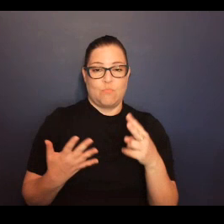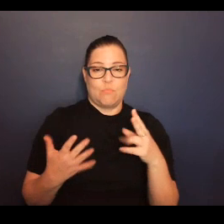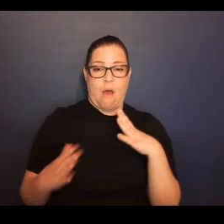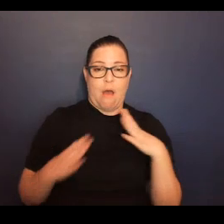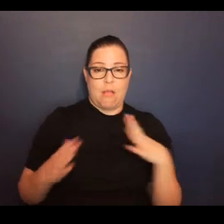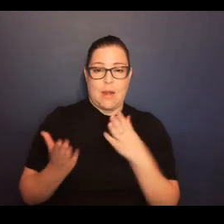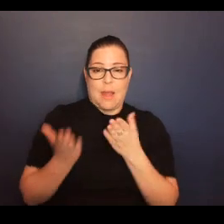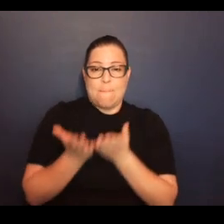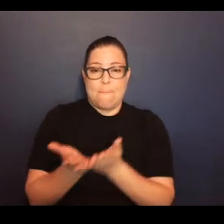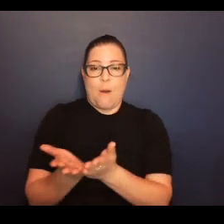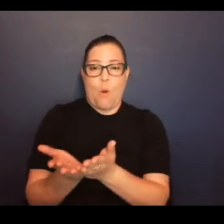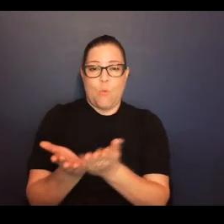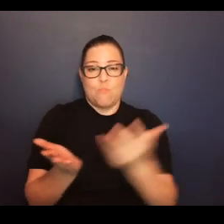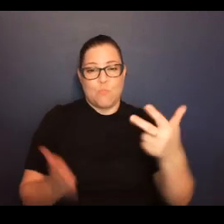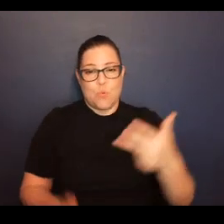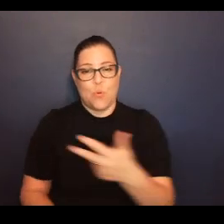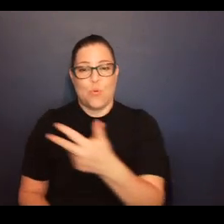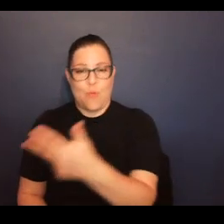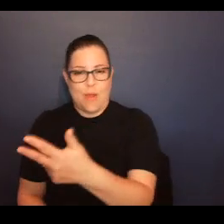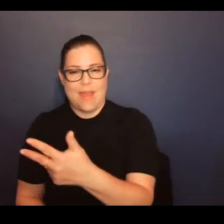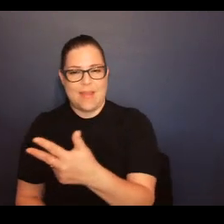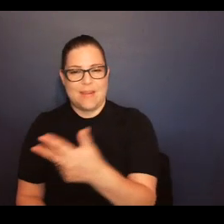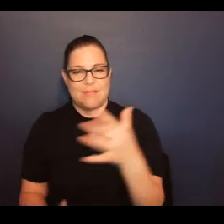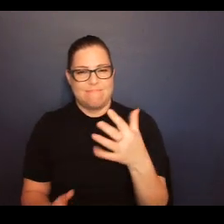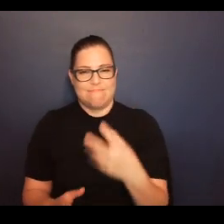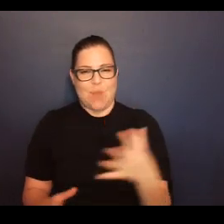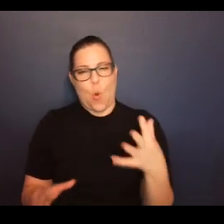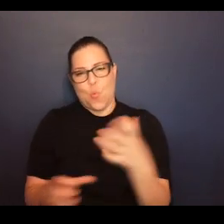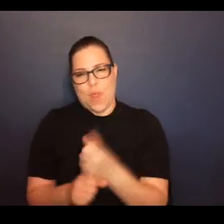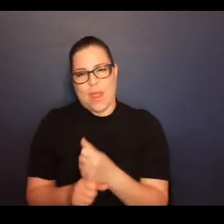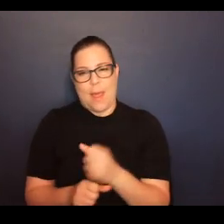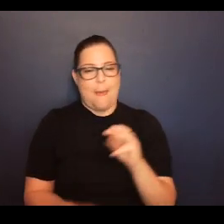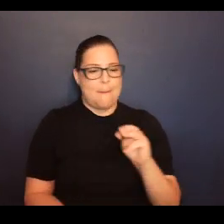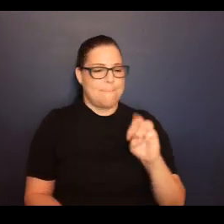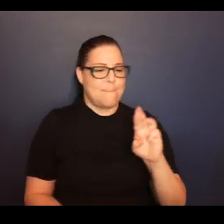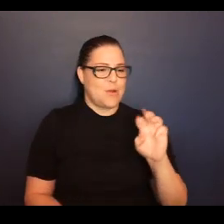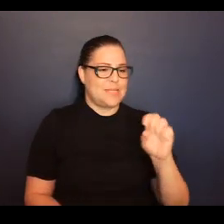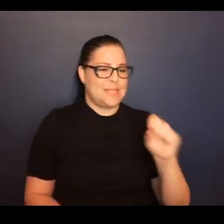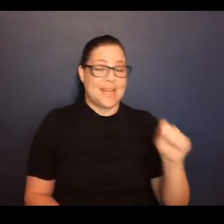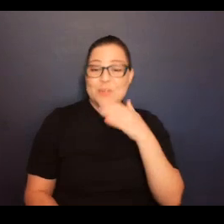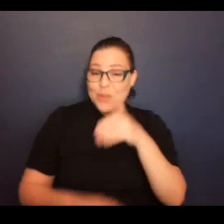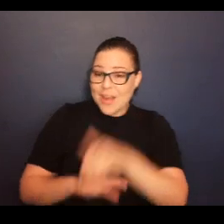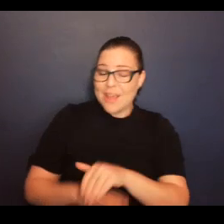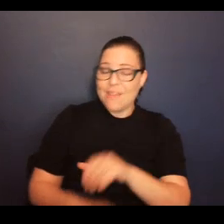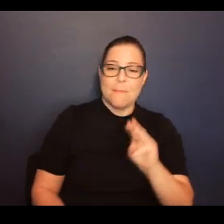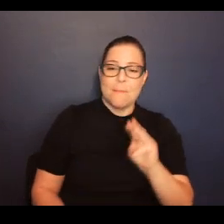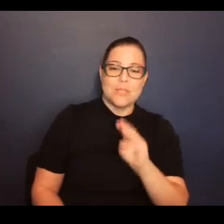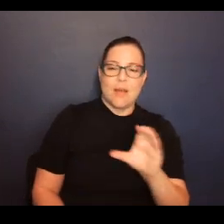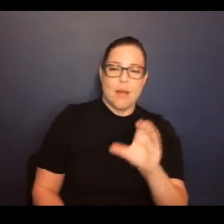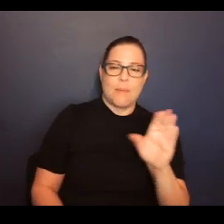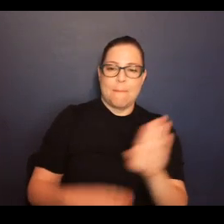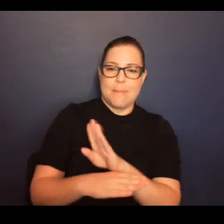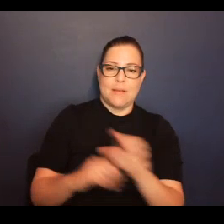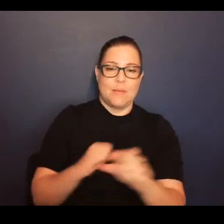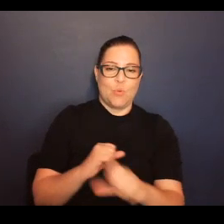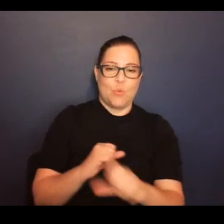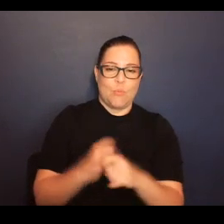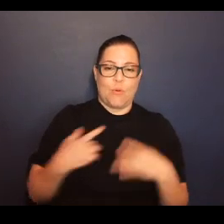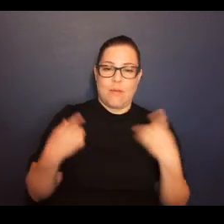Recap. Mercedes, take it away. Good evening, Again, Board. Mercedes Coppin, Business Promotions and Events